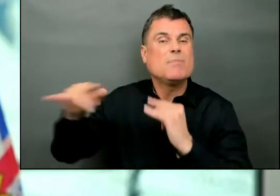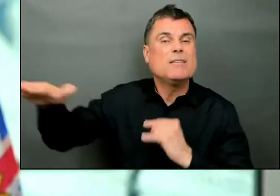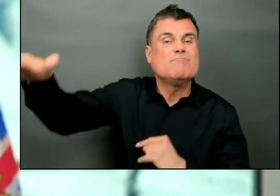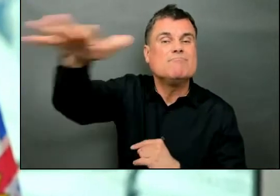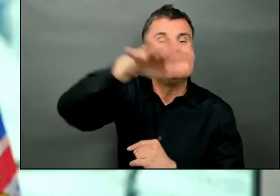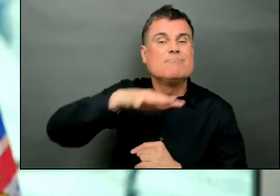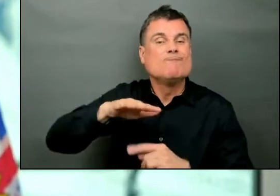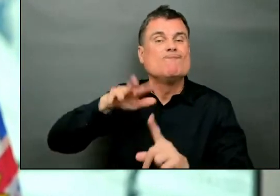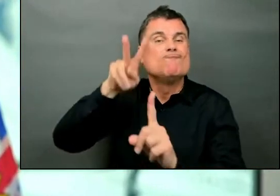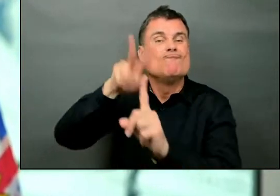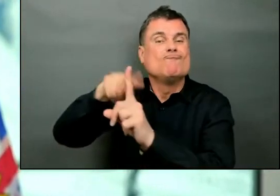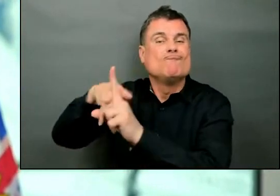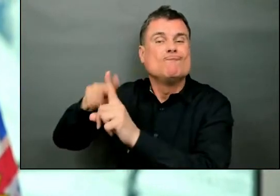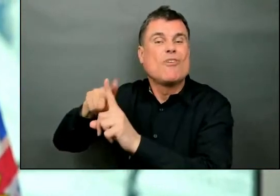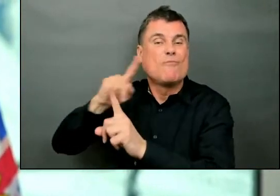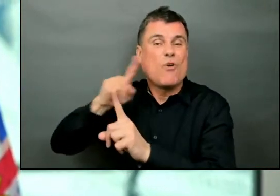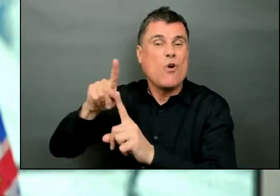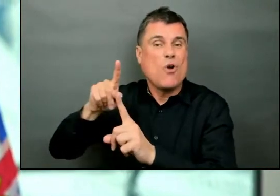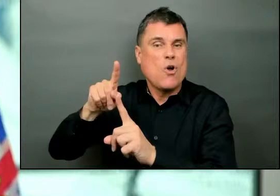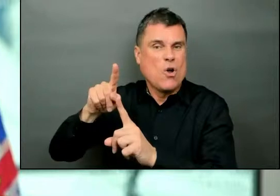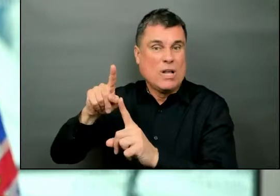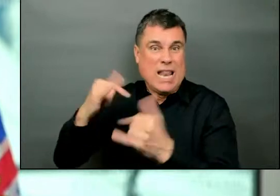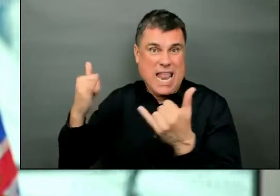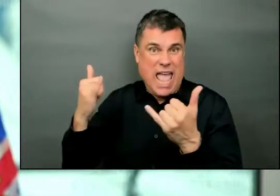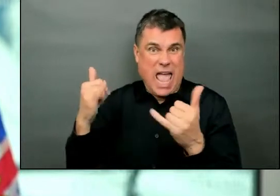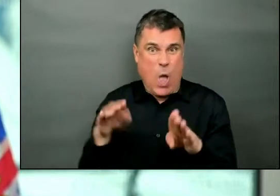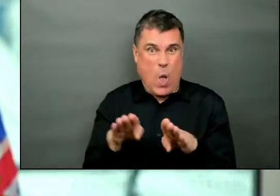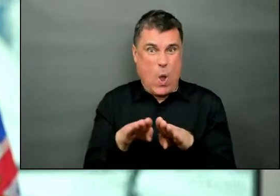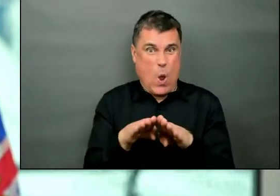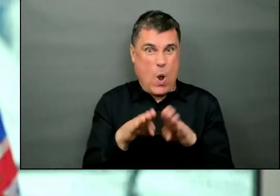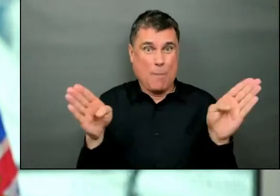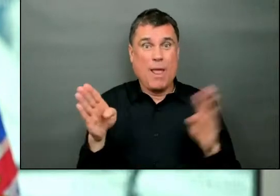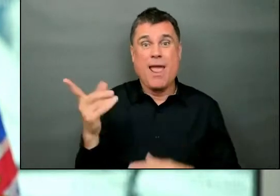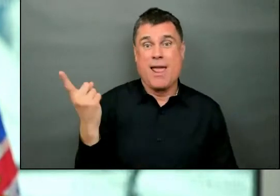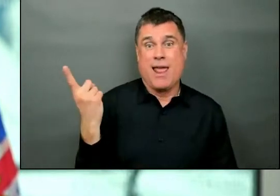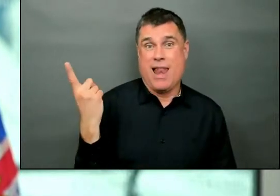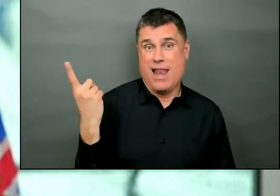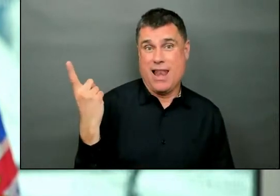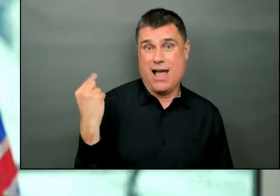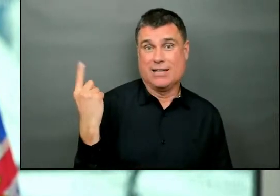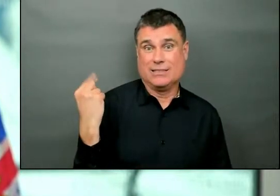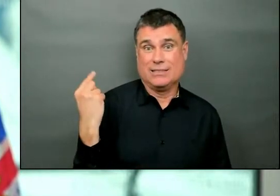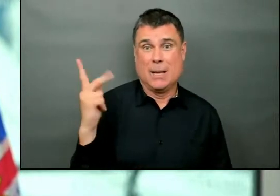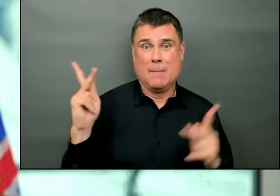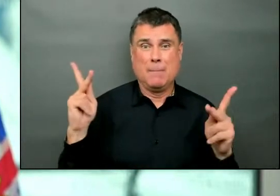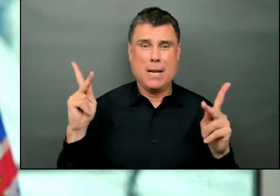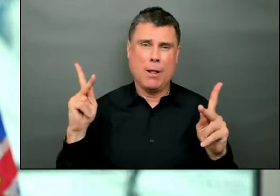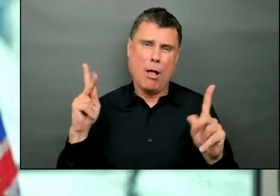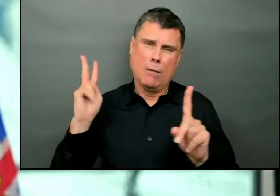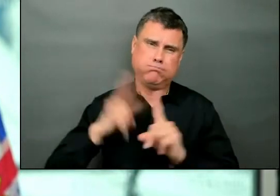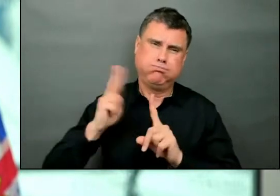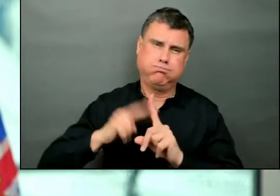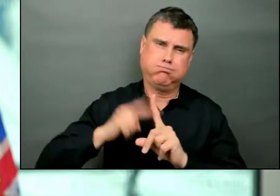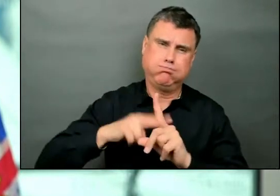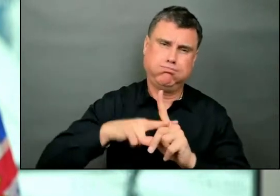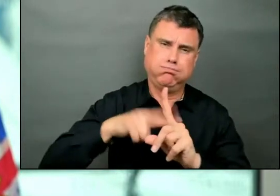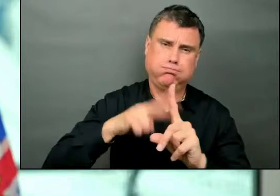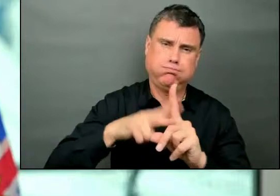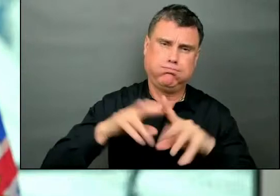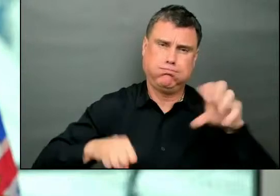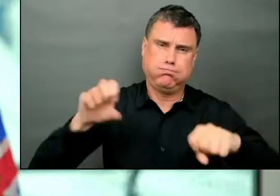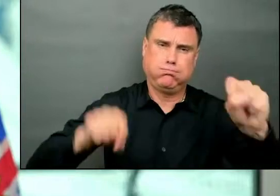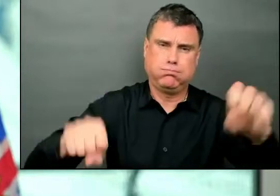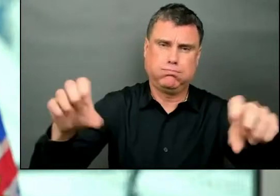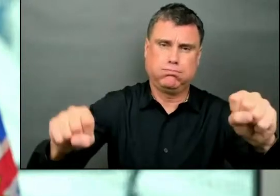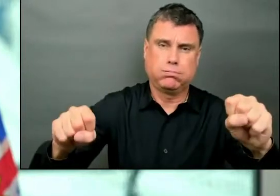Monday for camping trips. The public response, we know, last year was huge. But considering that health orders still restrict travel